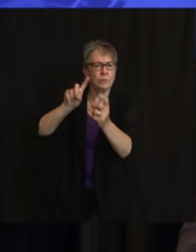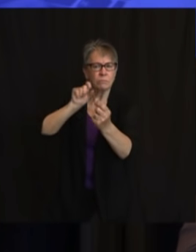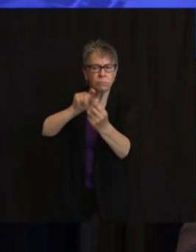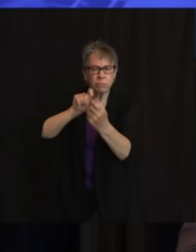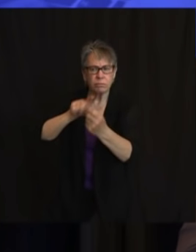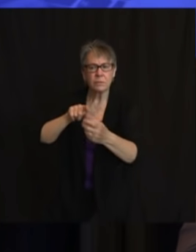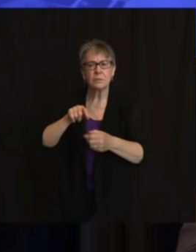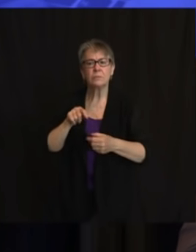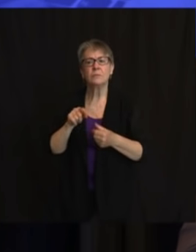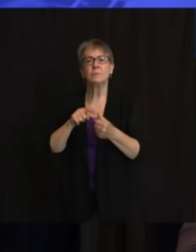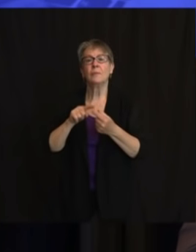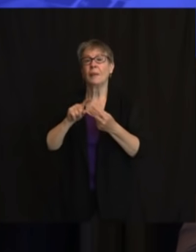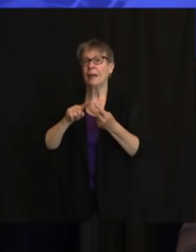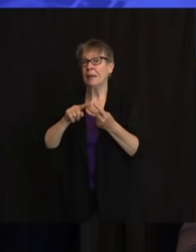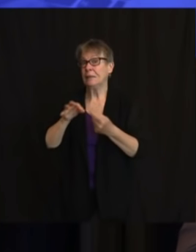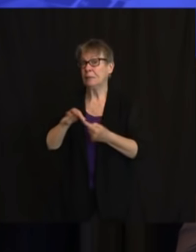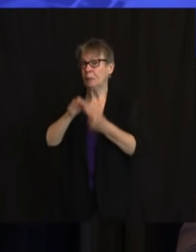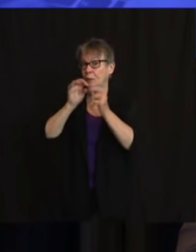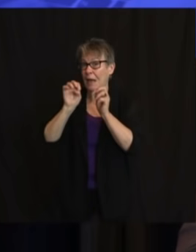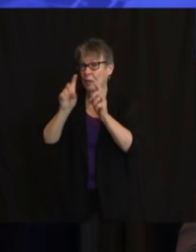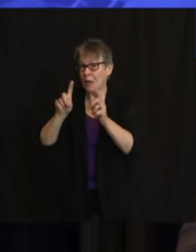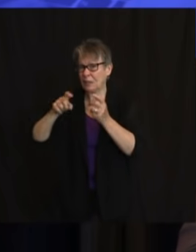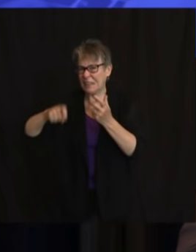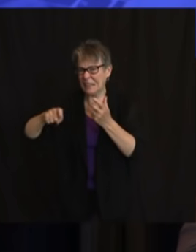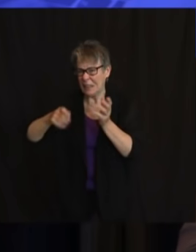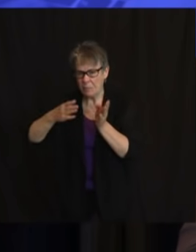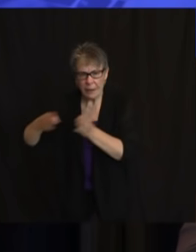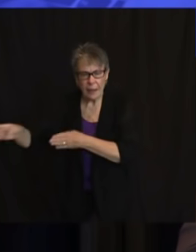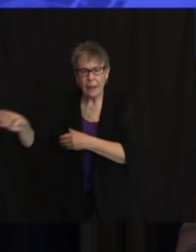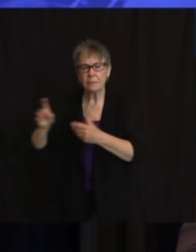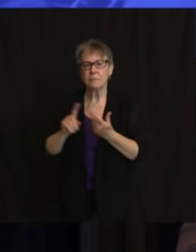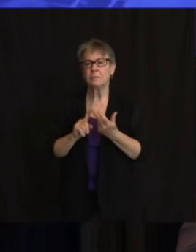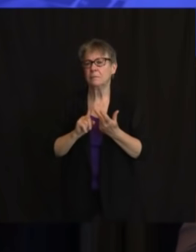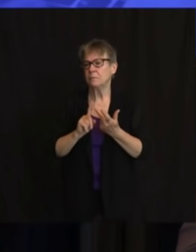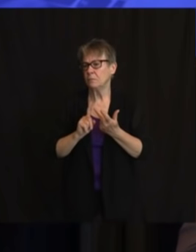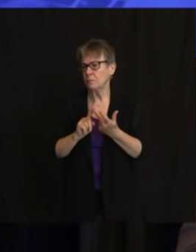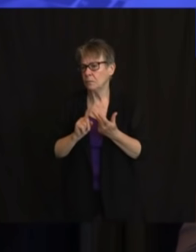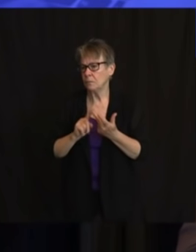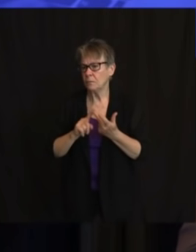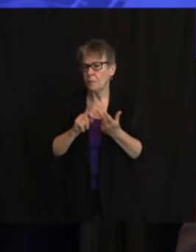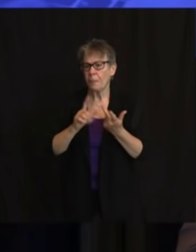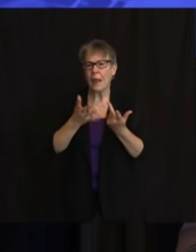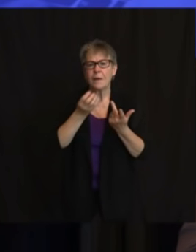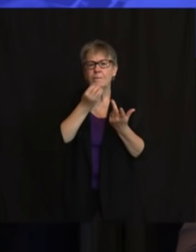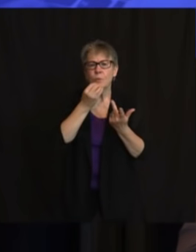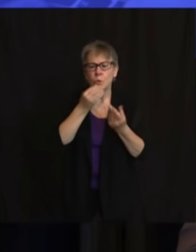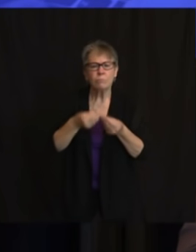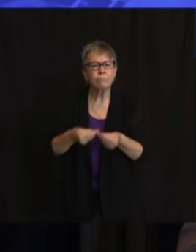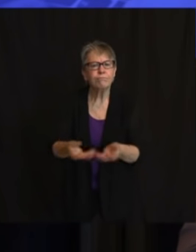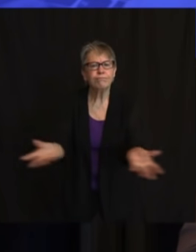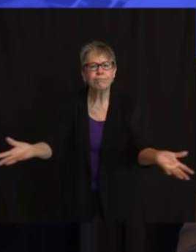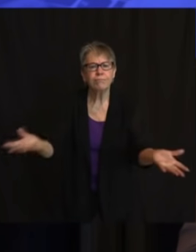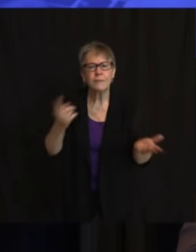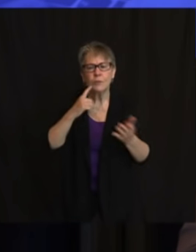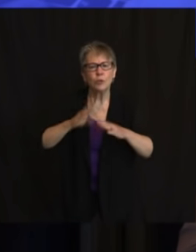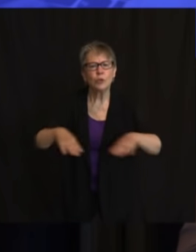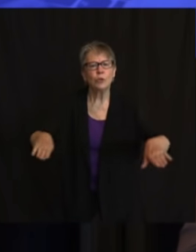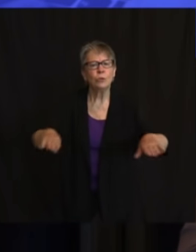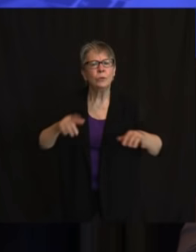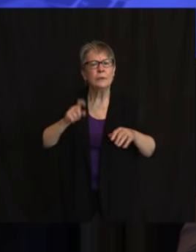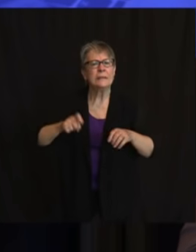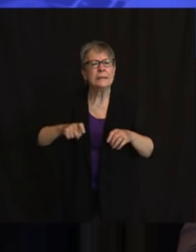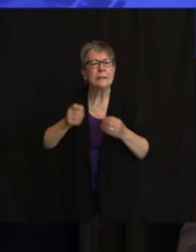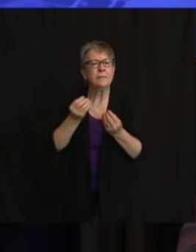remote learning and the rapidly changing public health landscape in our state, districts have continuously revised plans in response to these